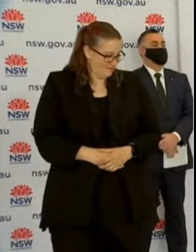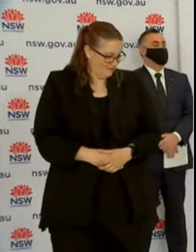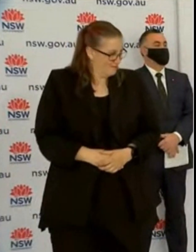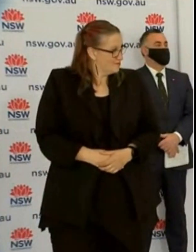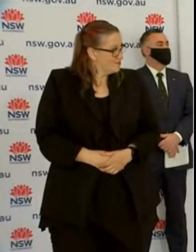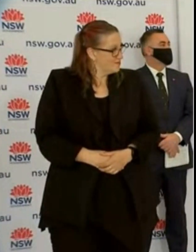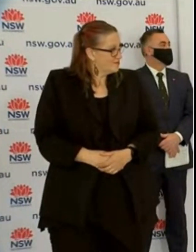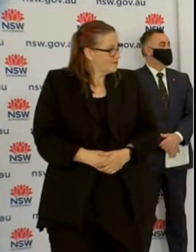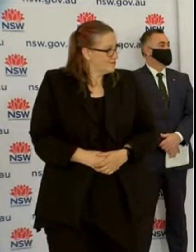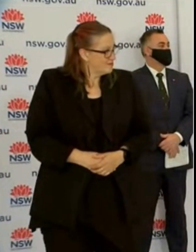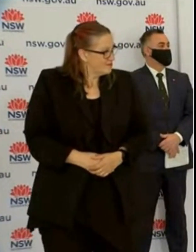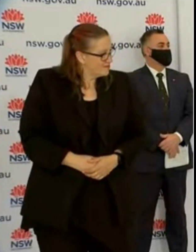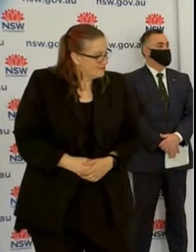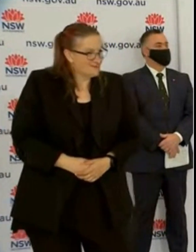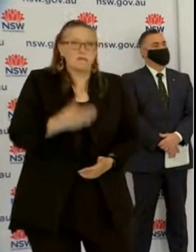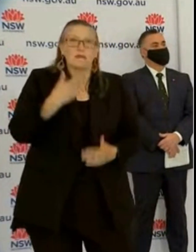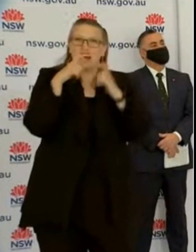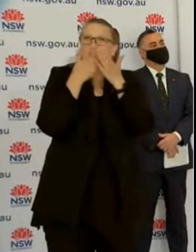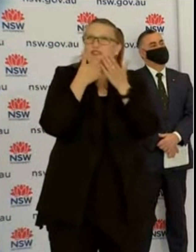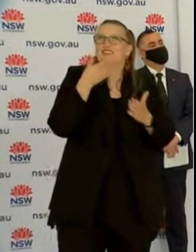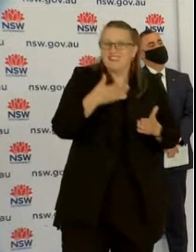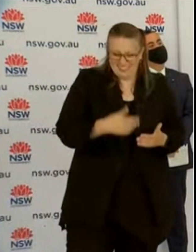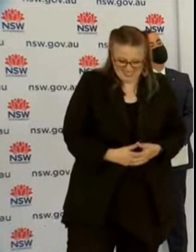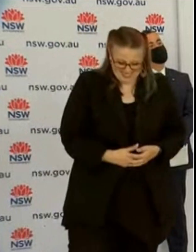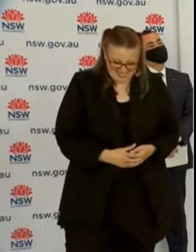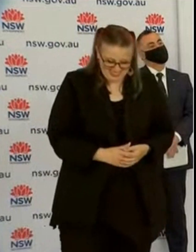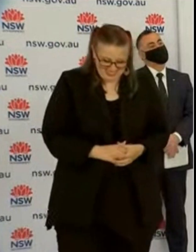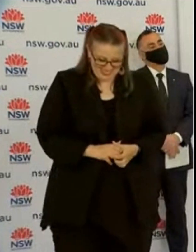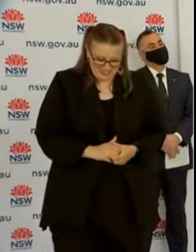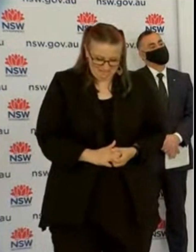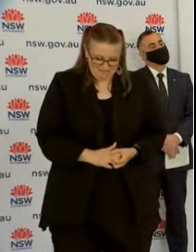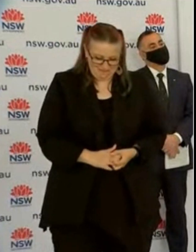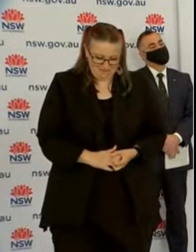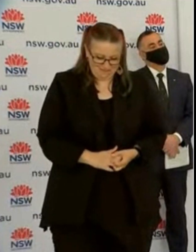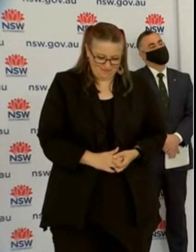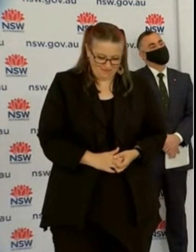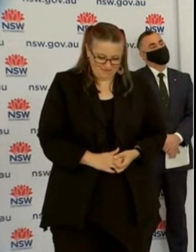Thanks very much for the question. So, sorry, my mask. Thank you.